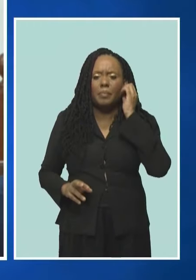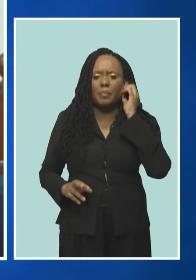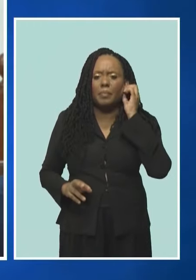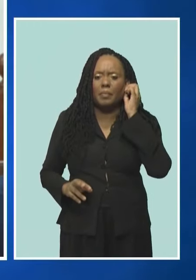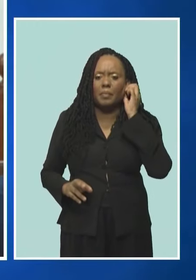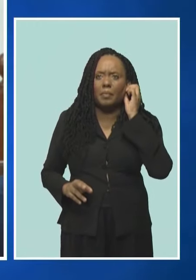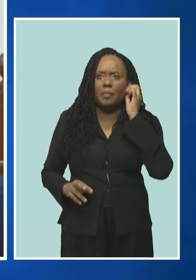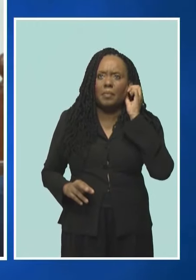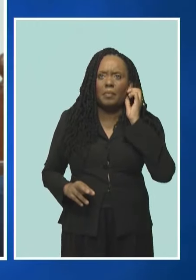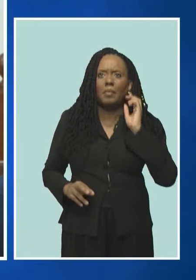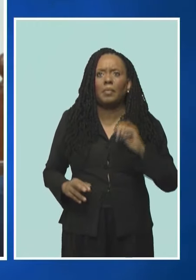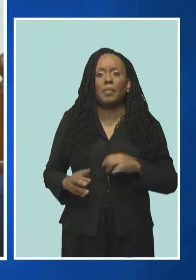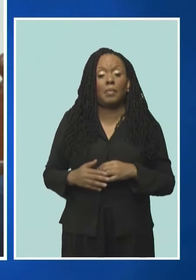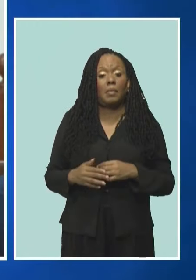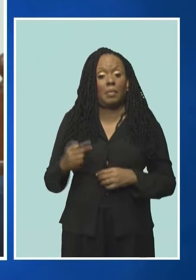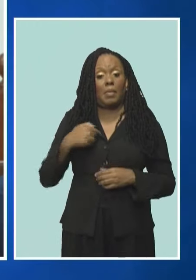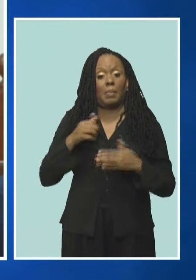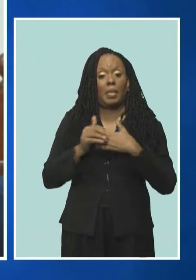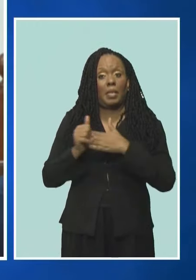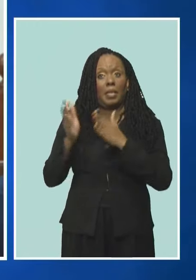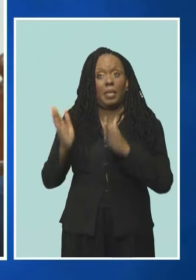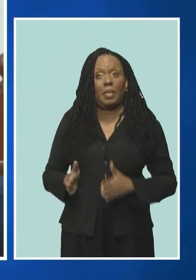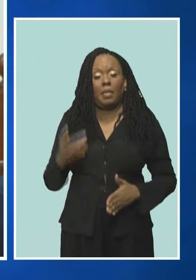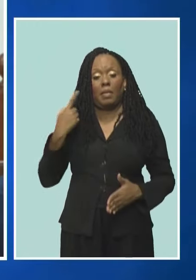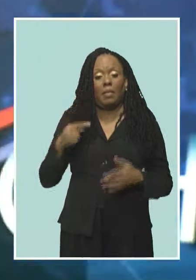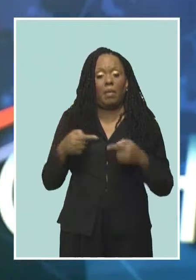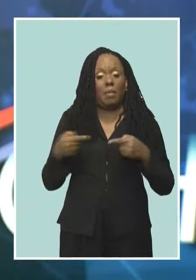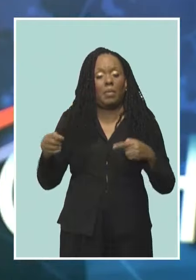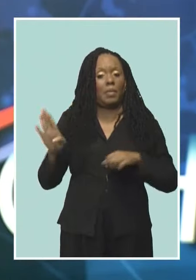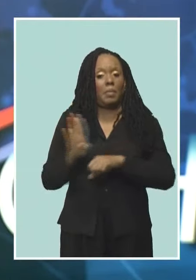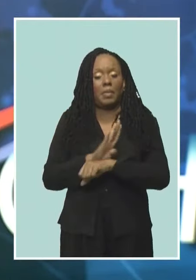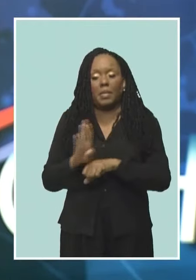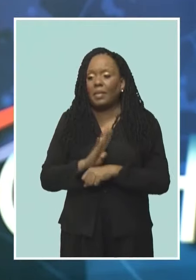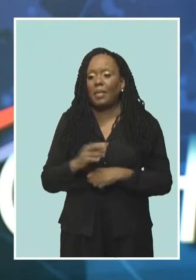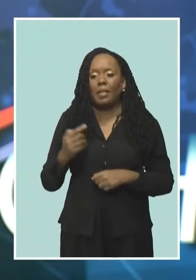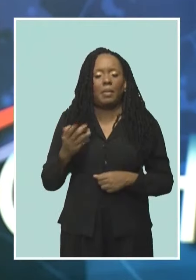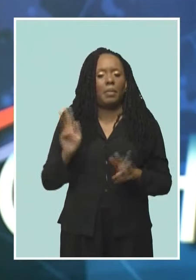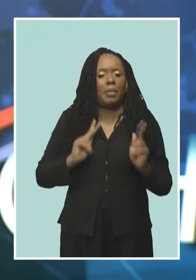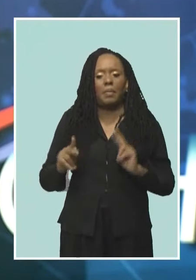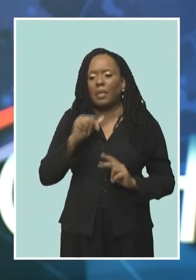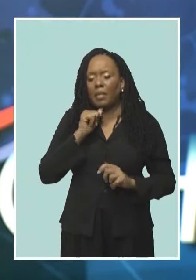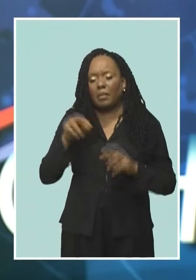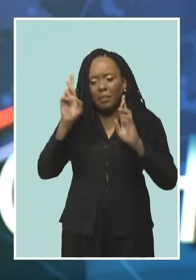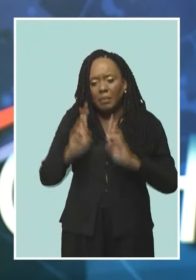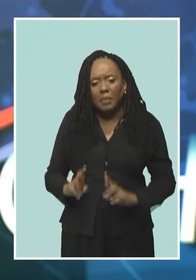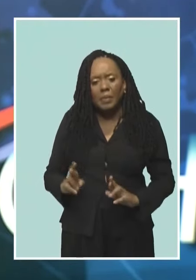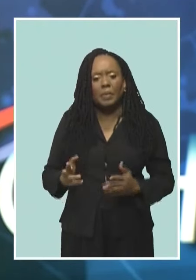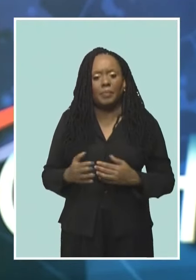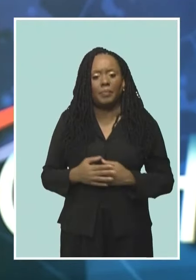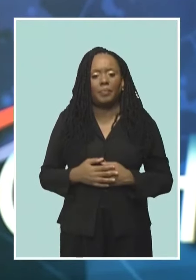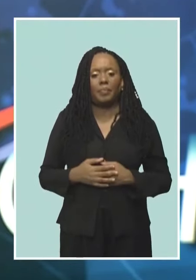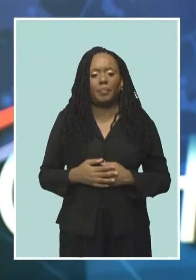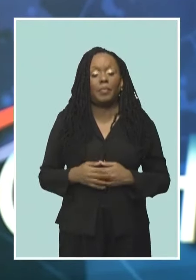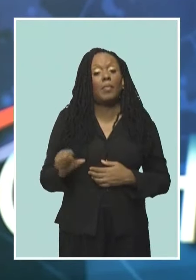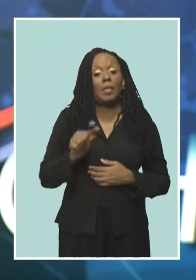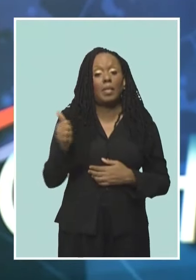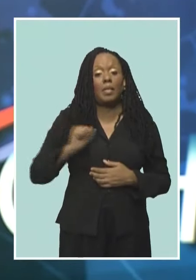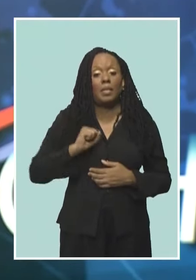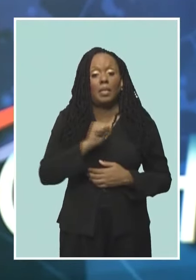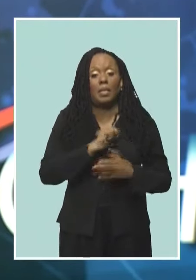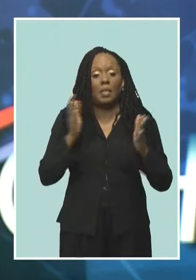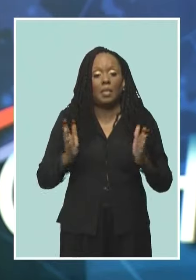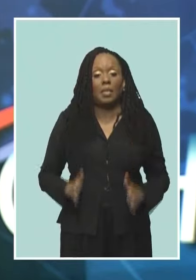As leader of opposition business, I cannot get that. Senator Watson and her opposition counterpart Ryan Walters indicated